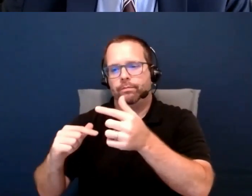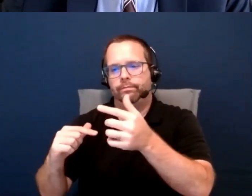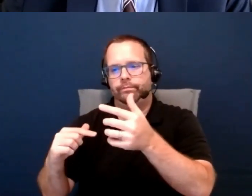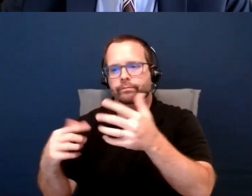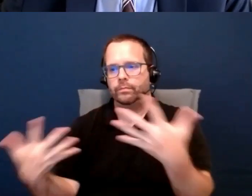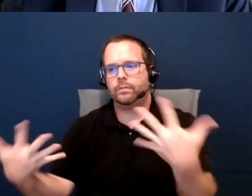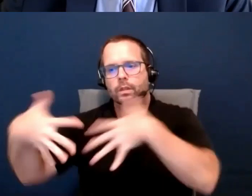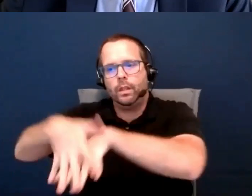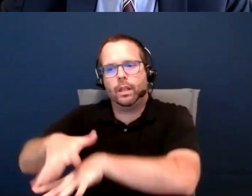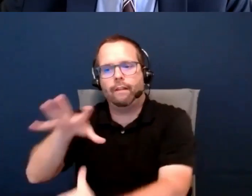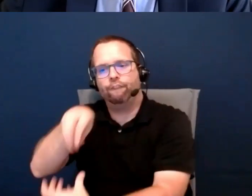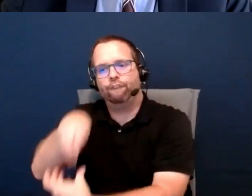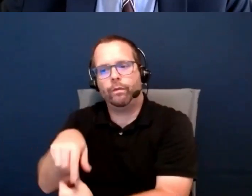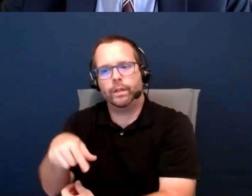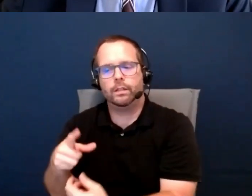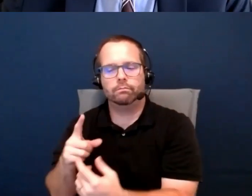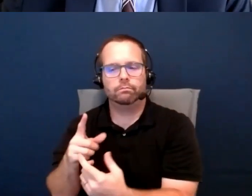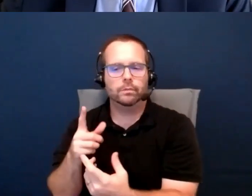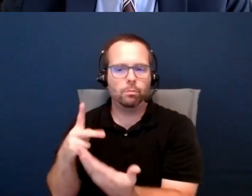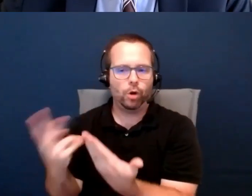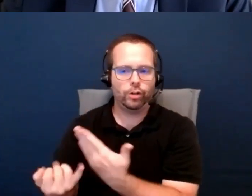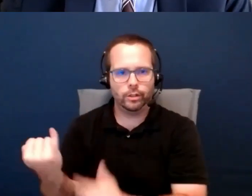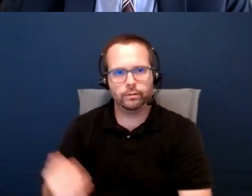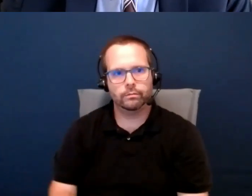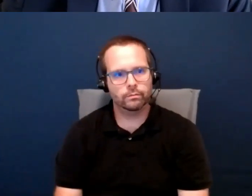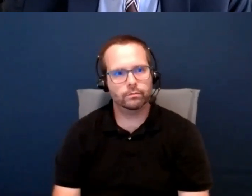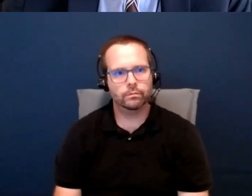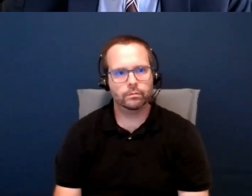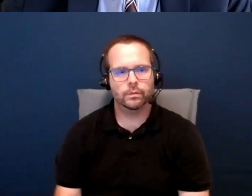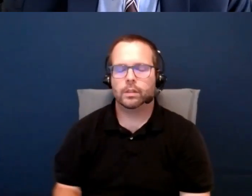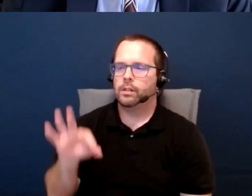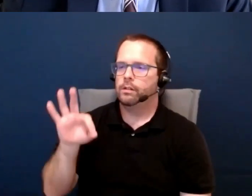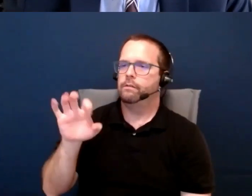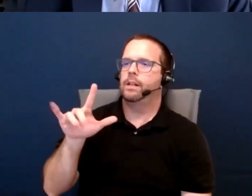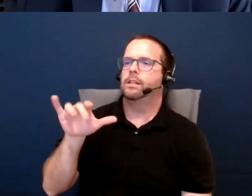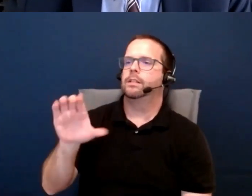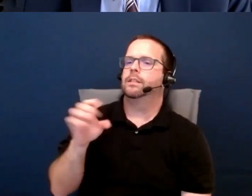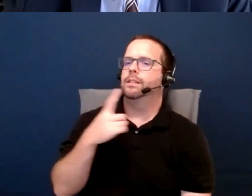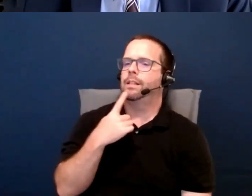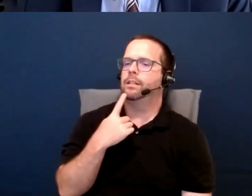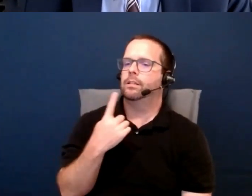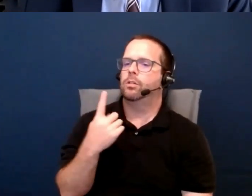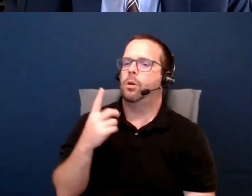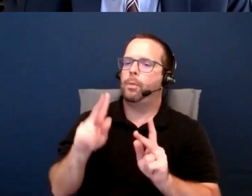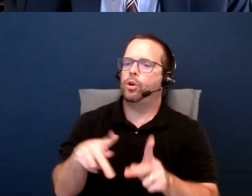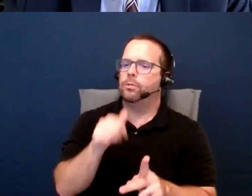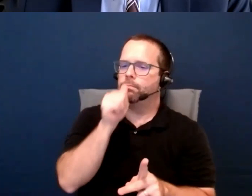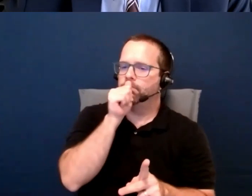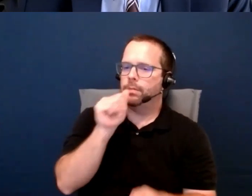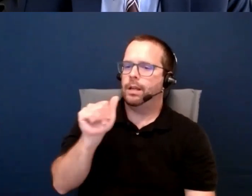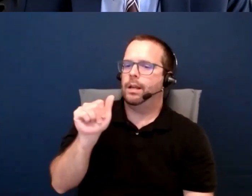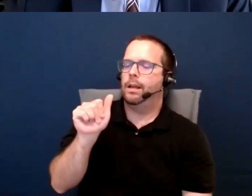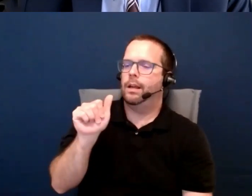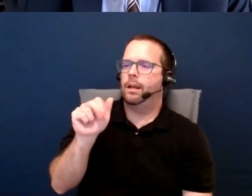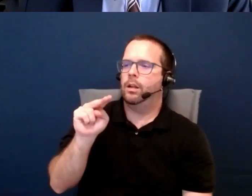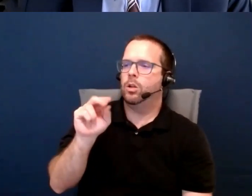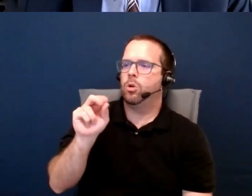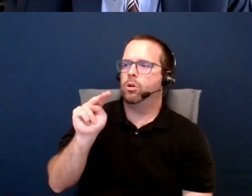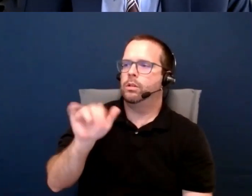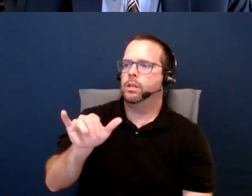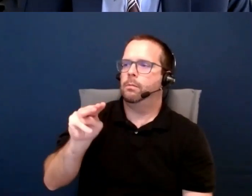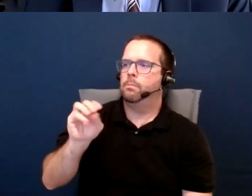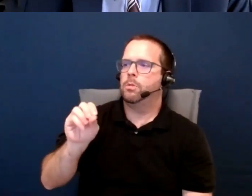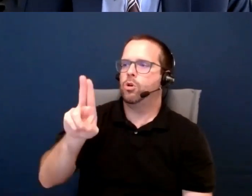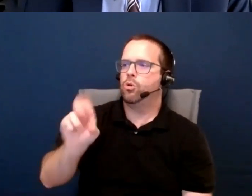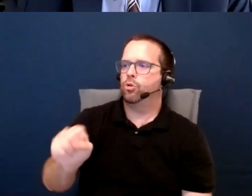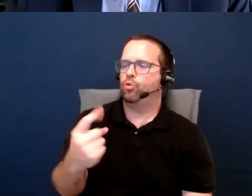projects. There's an anonymous question. We're anonymizing or de-identifying all, but are